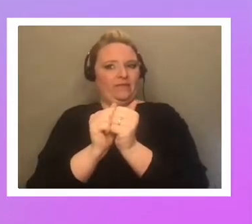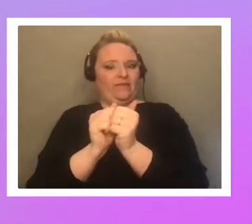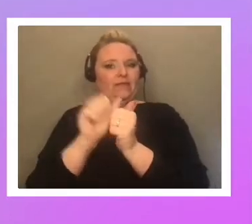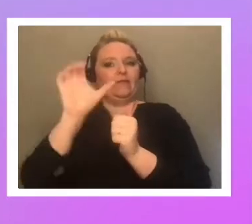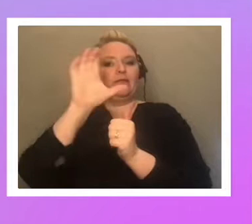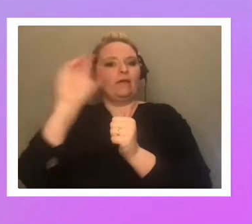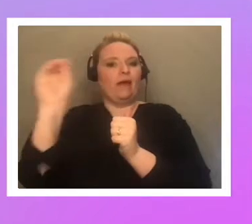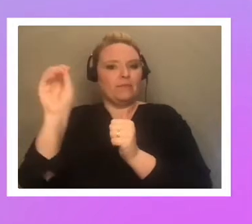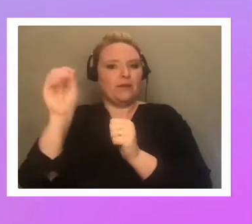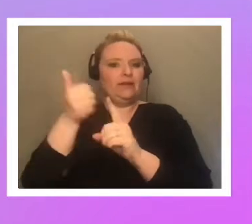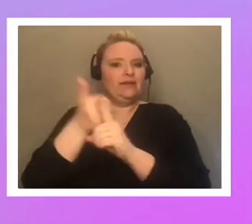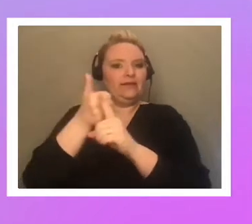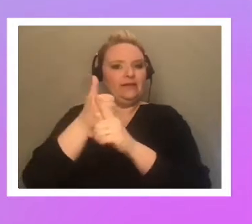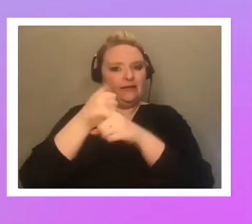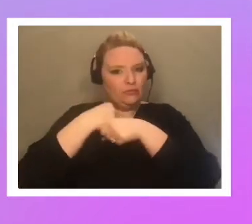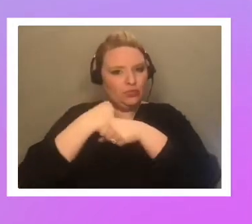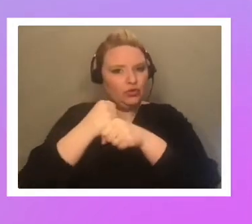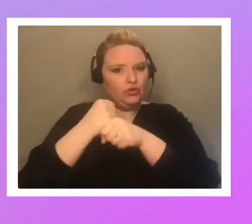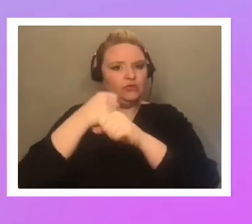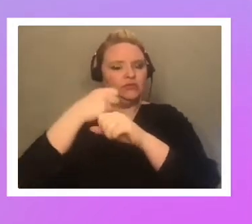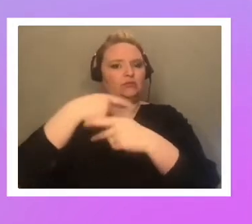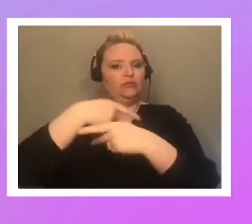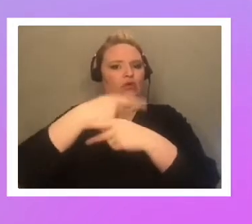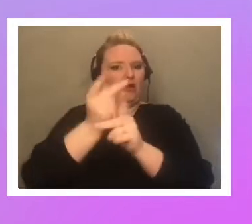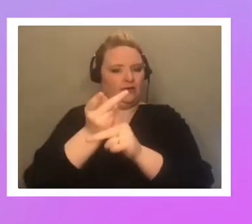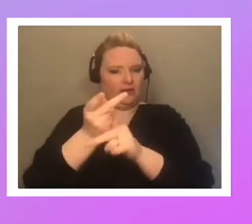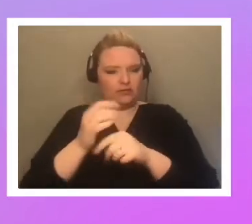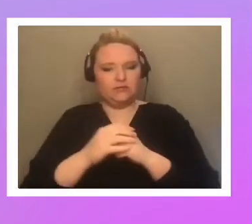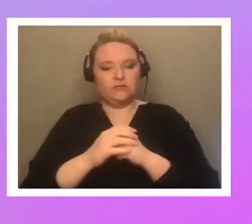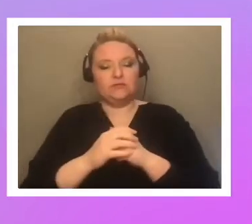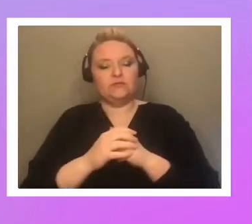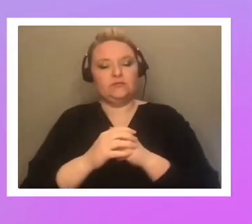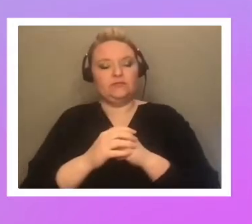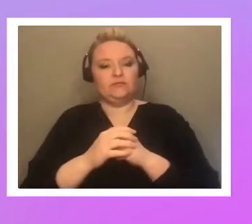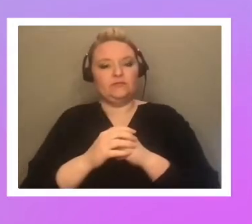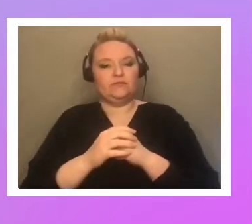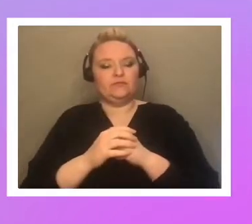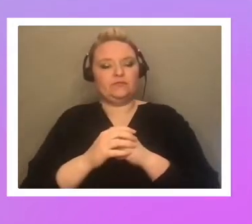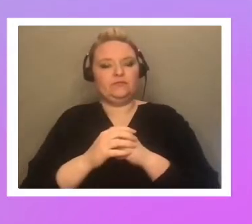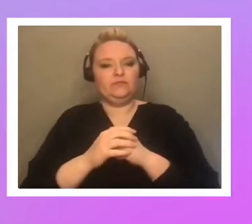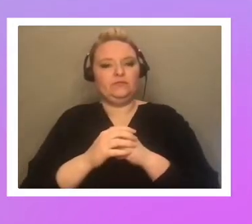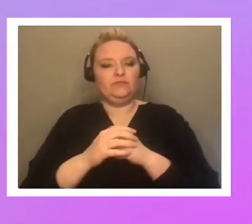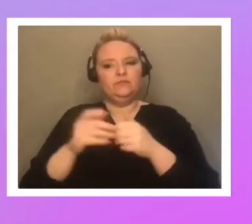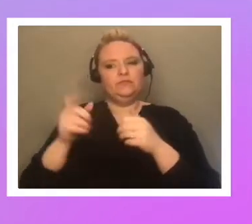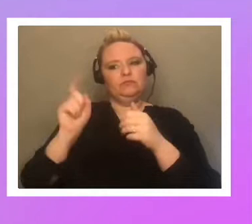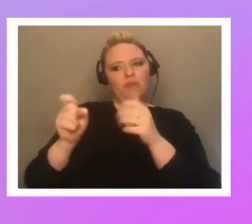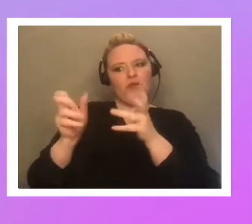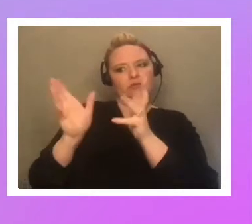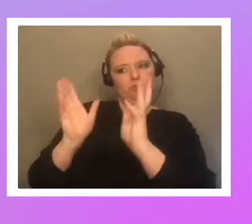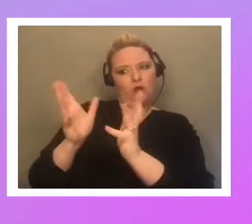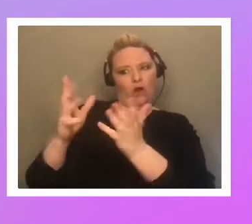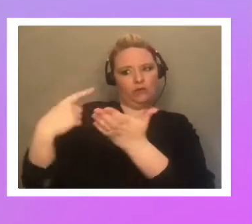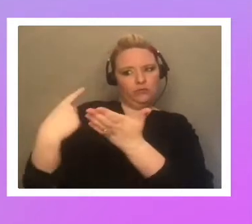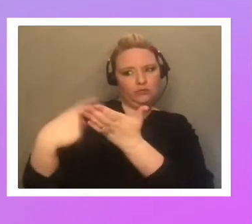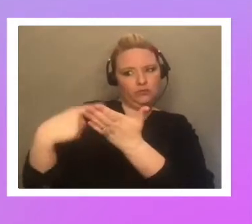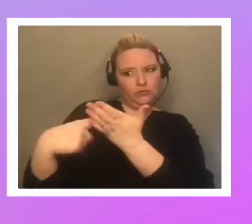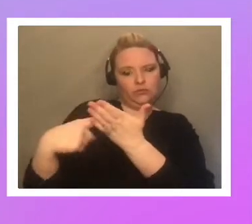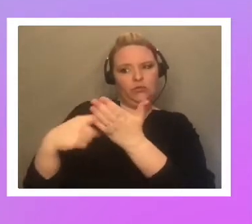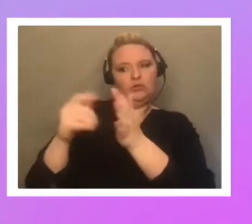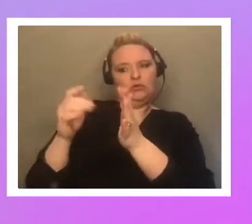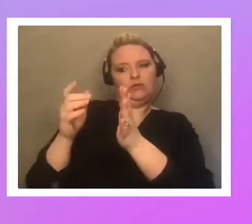companies that are actually producing a product. So you want to talk to them about the return